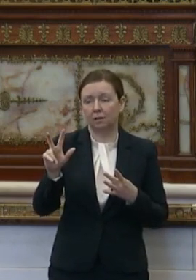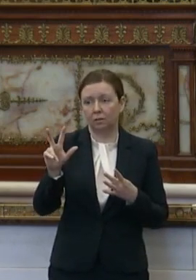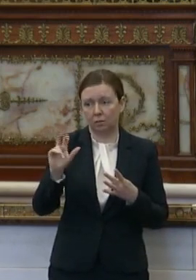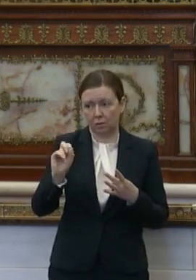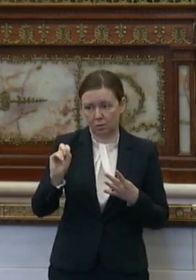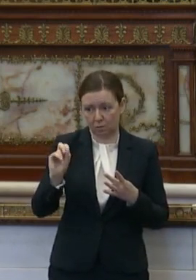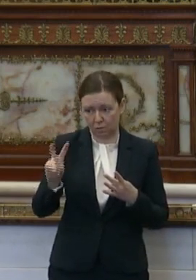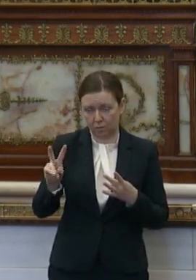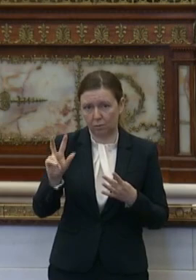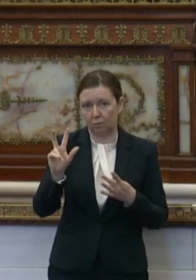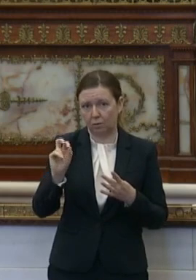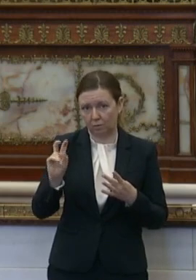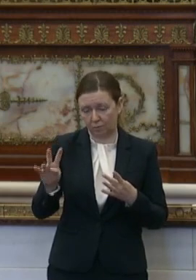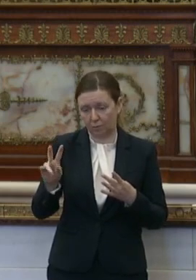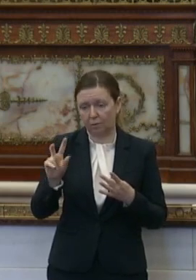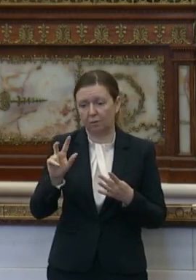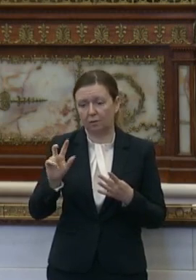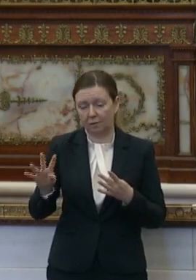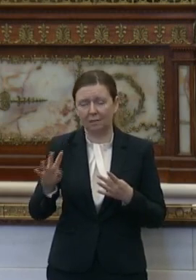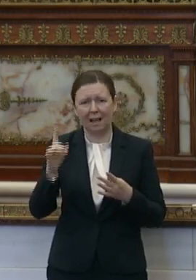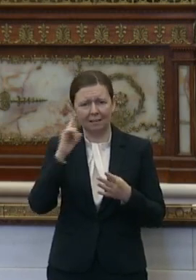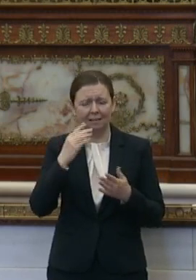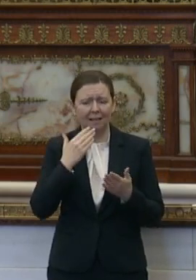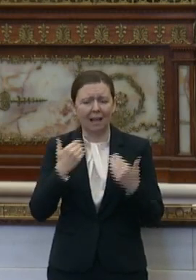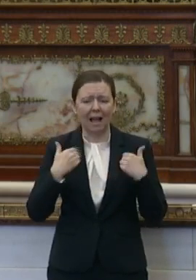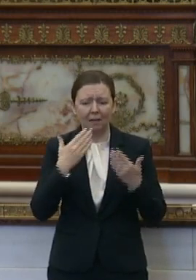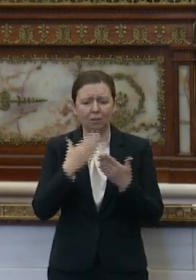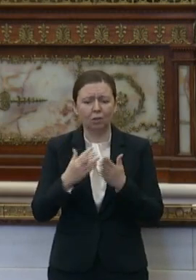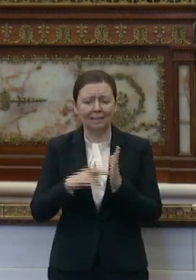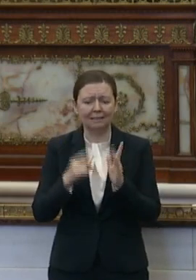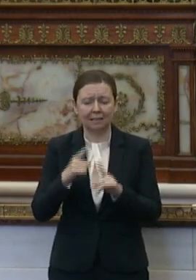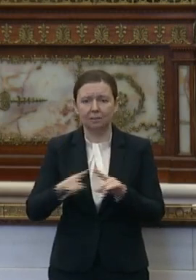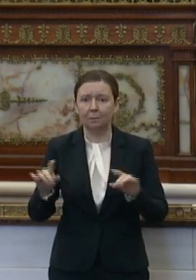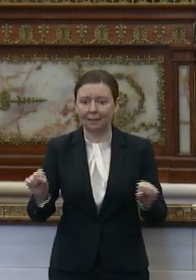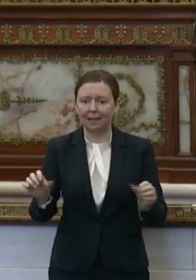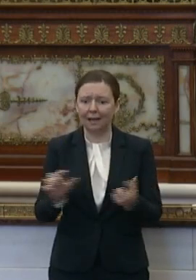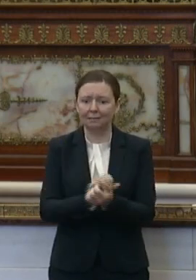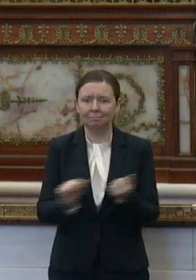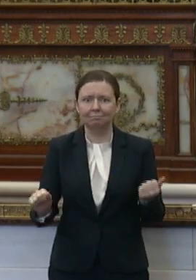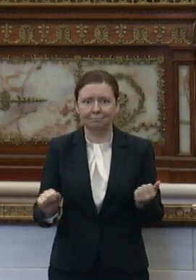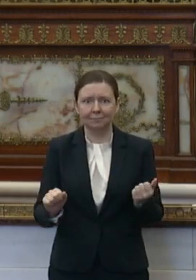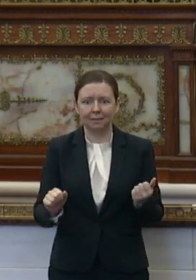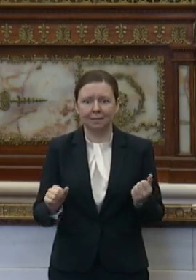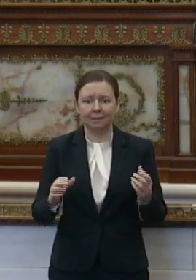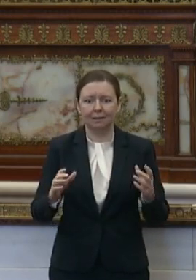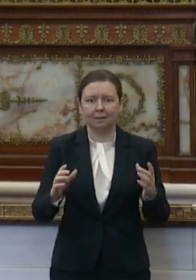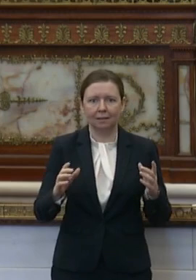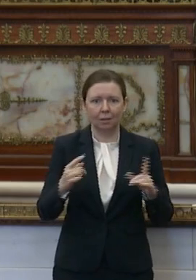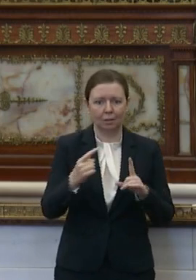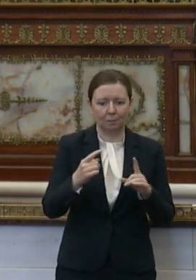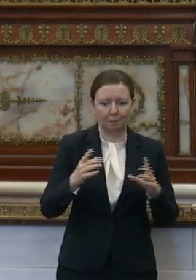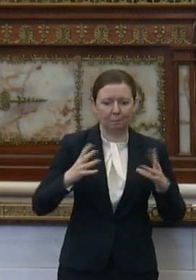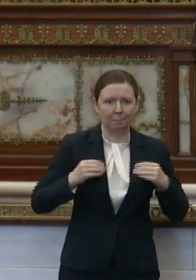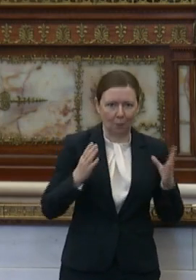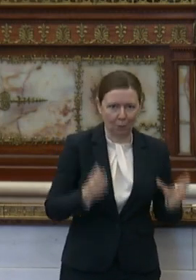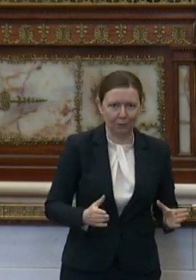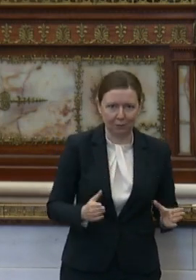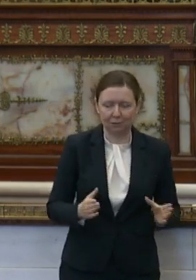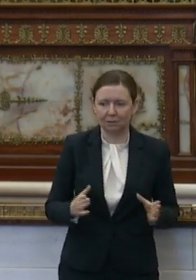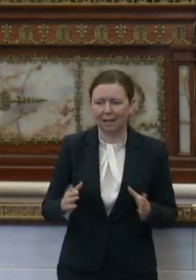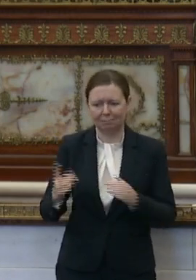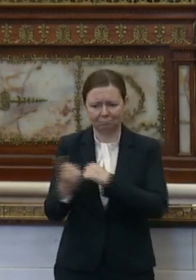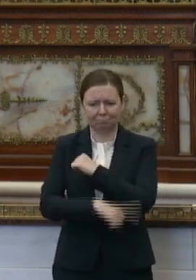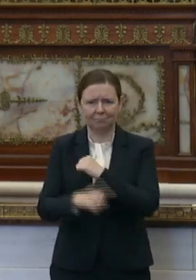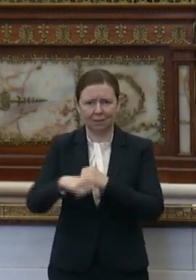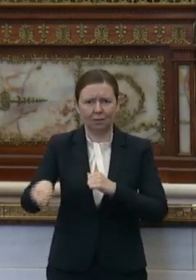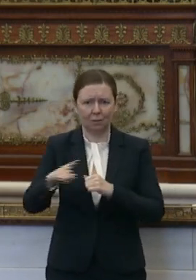believe they are well-intentioned, they can be devastating to the owners and operators of rental properties and penalize those individuals